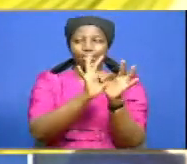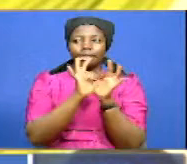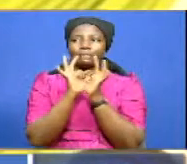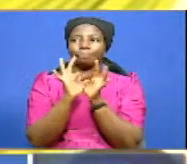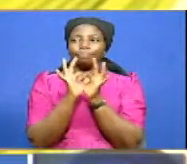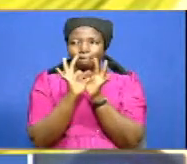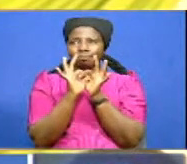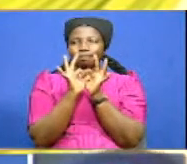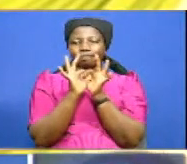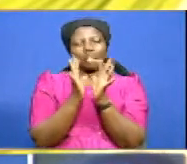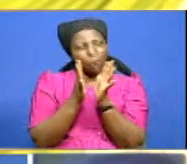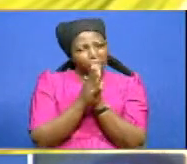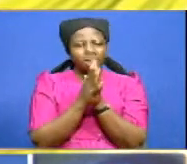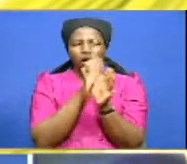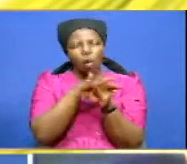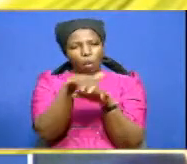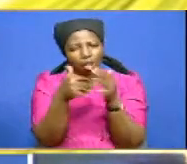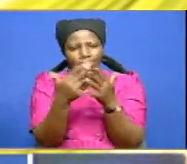kwa hali na mali.